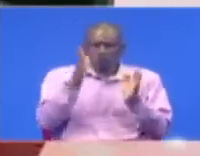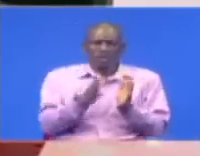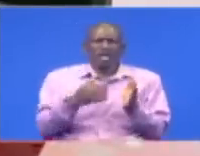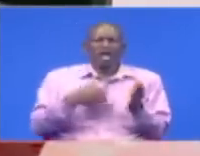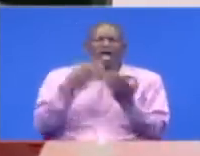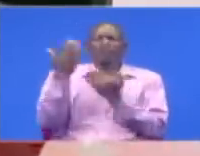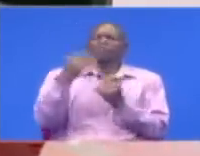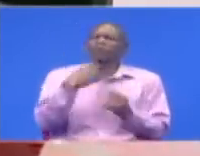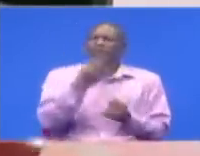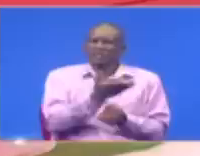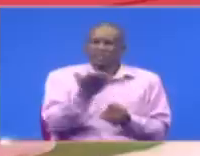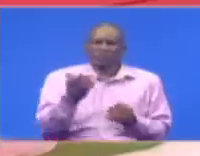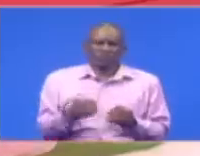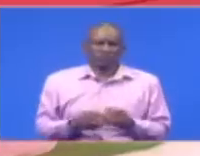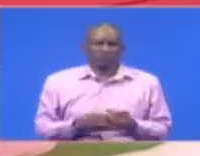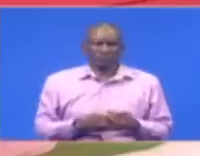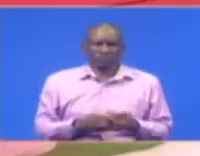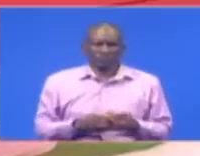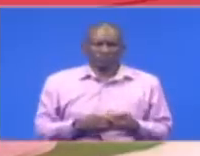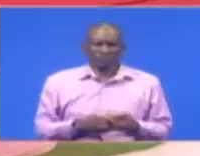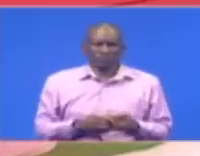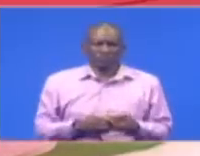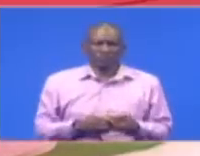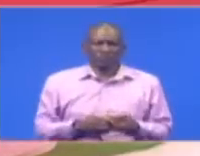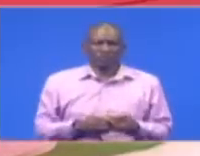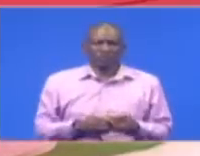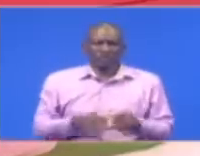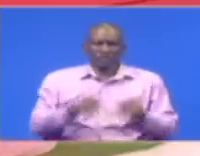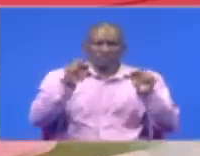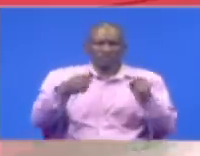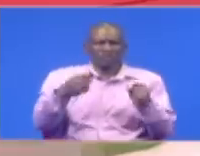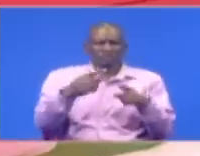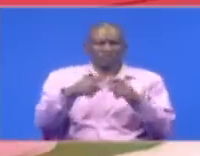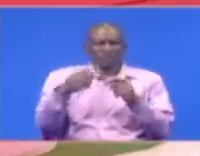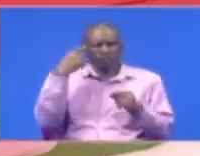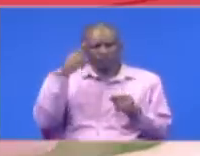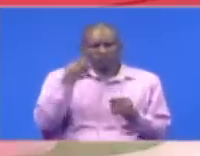hope I have answered you fully. Save for